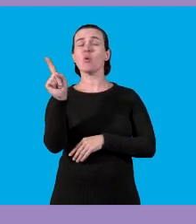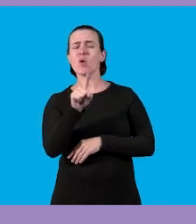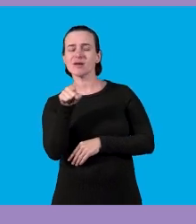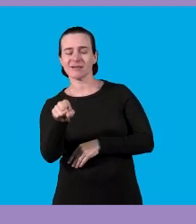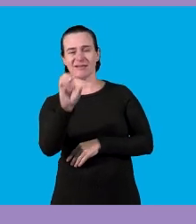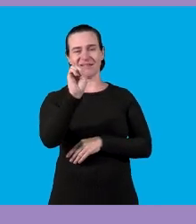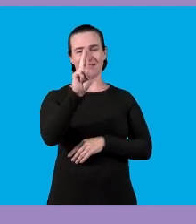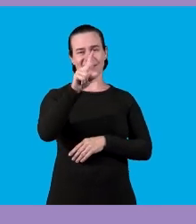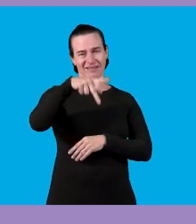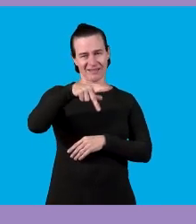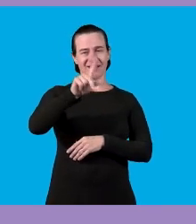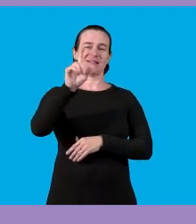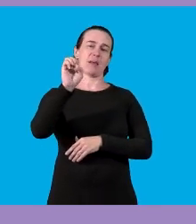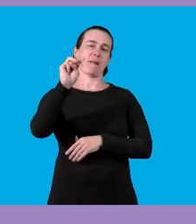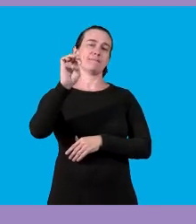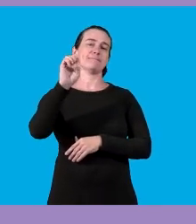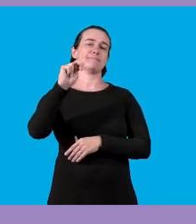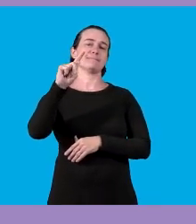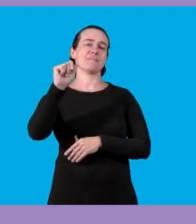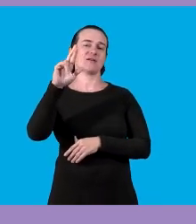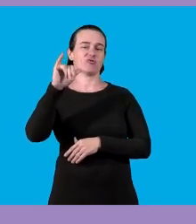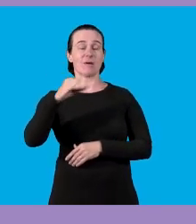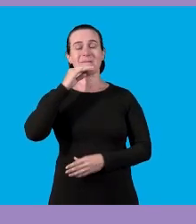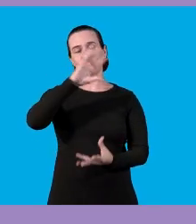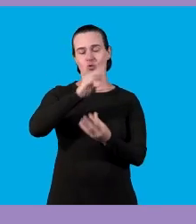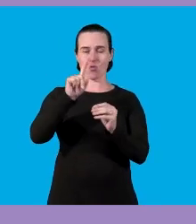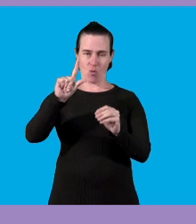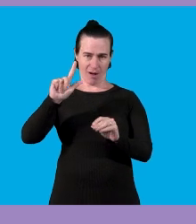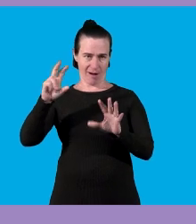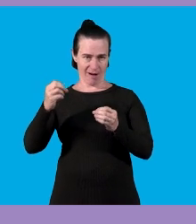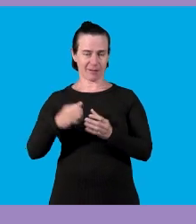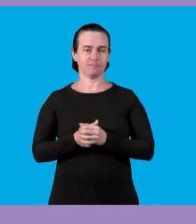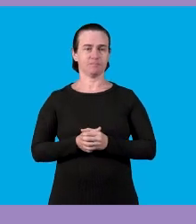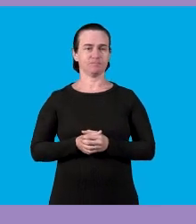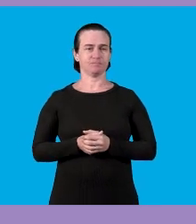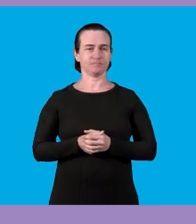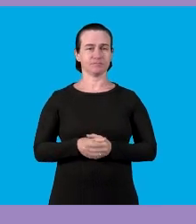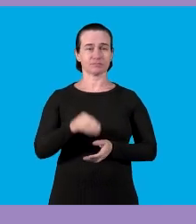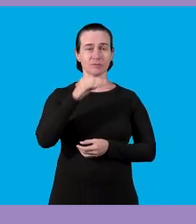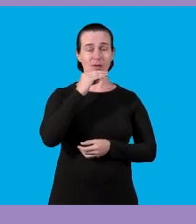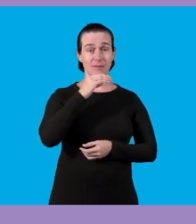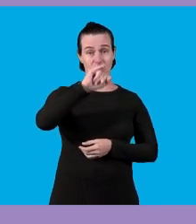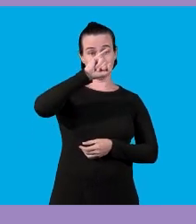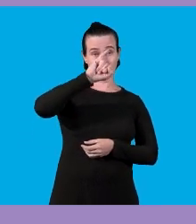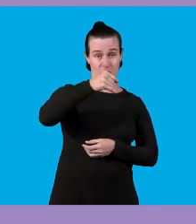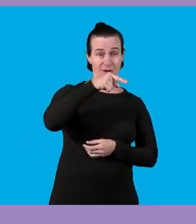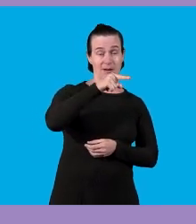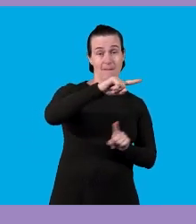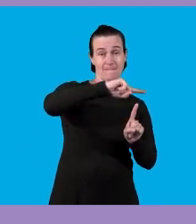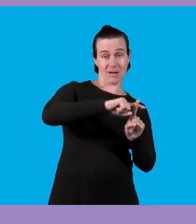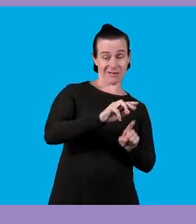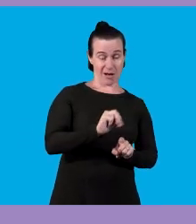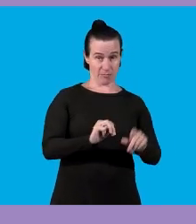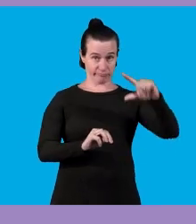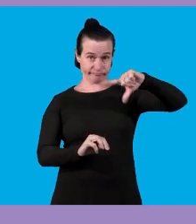are supplementary. And therefore JK plus angle J plus angle M